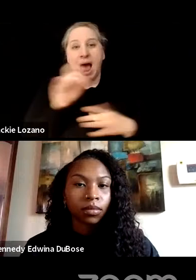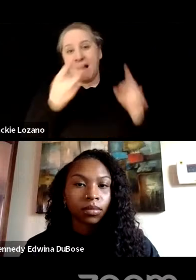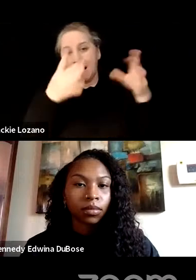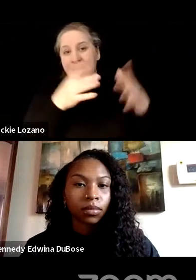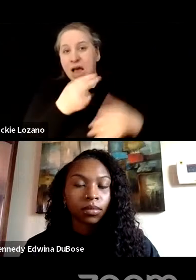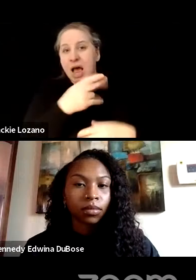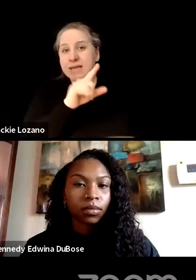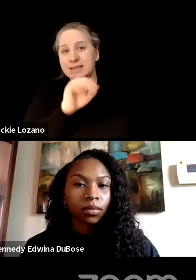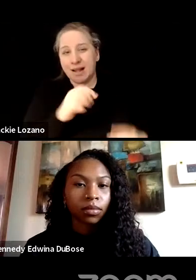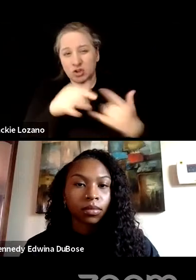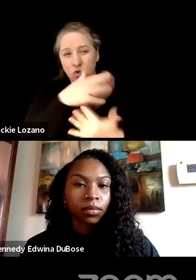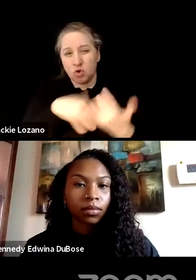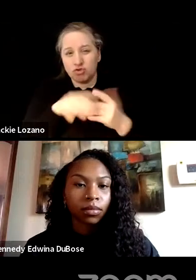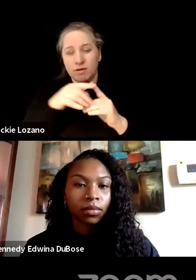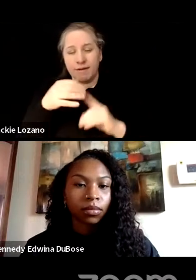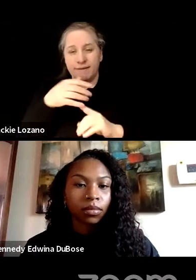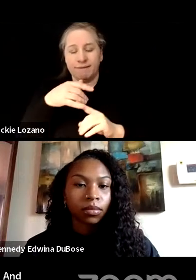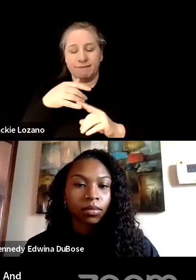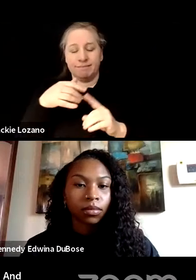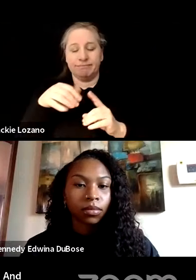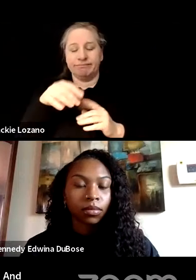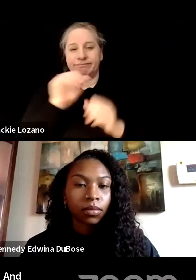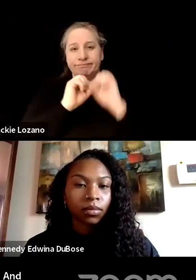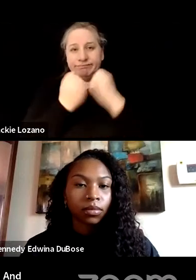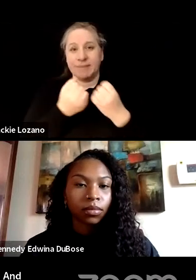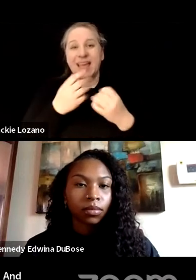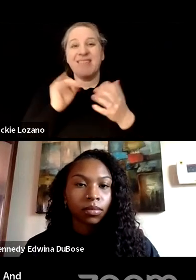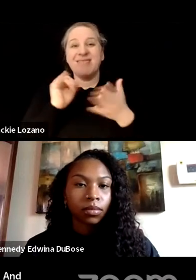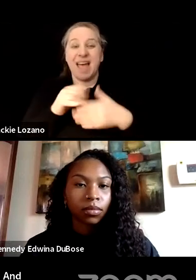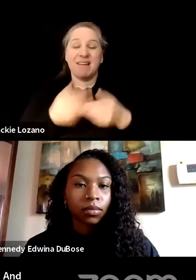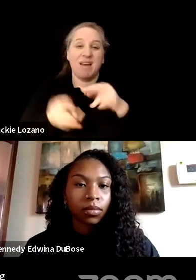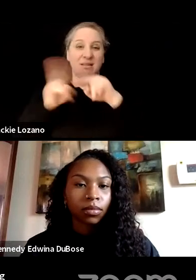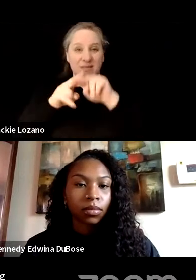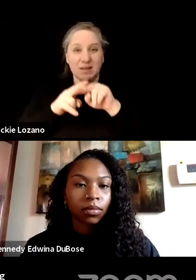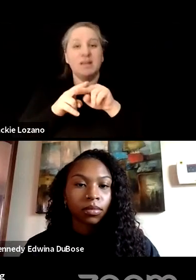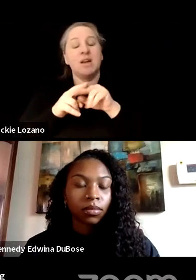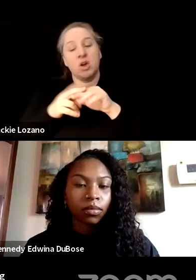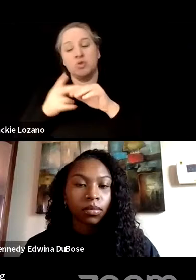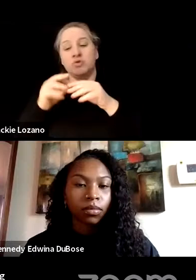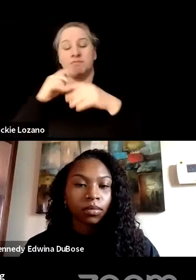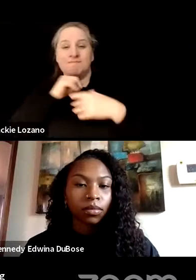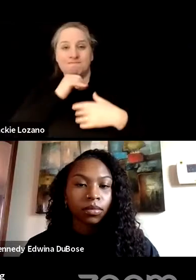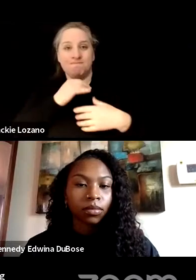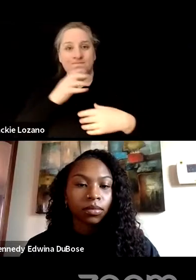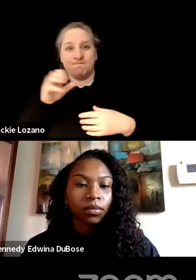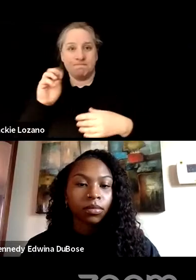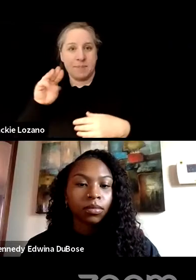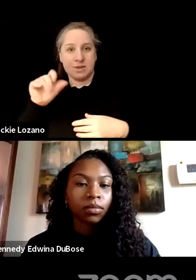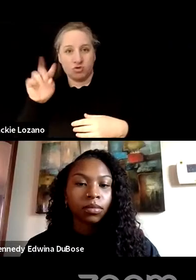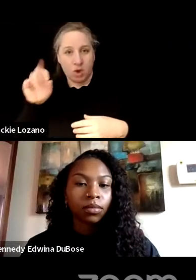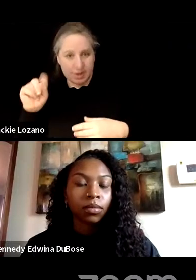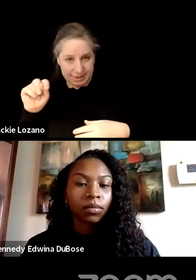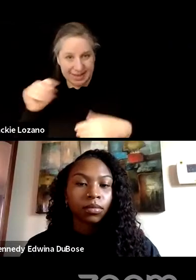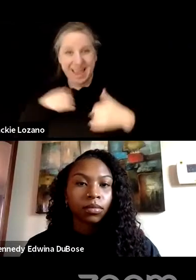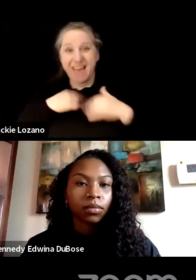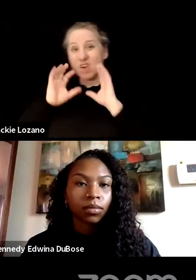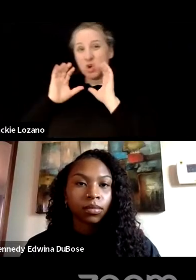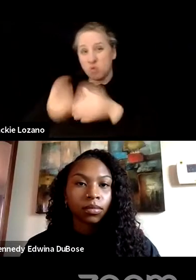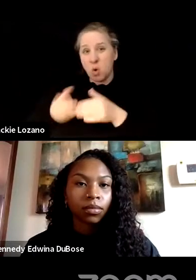All of these can increase mistrust, and they can experience one or all three of those things. There is group distrust,